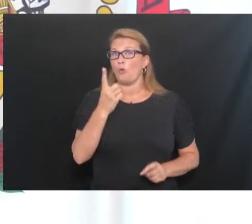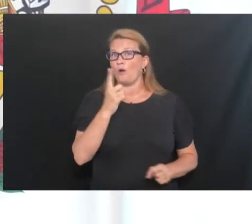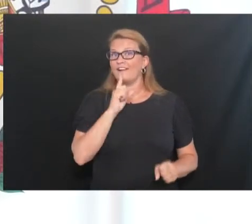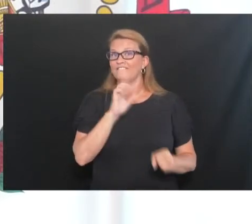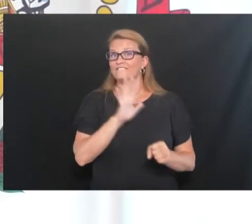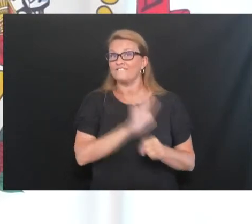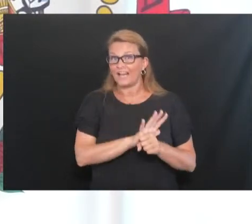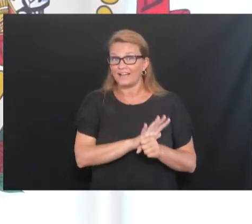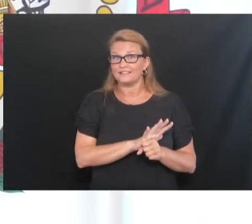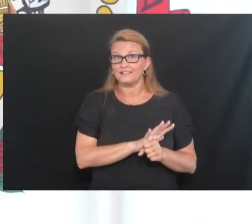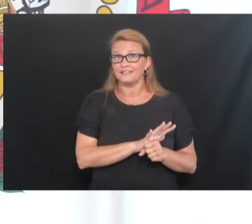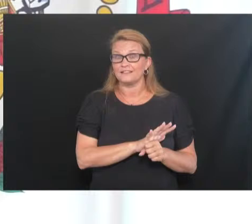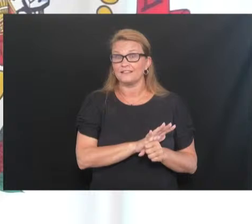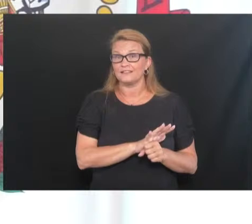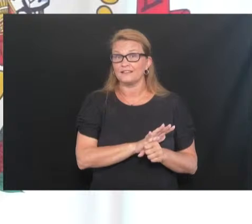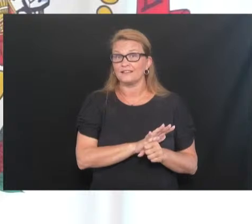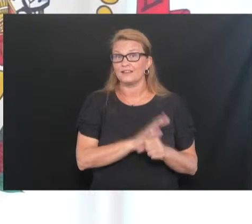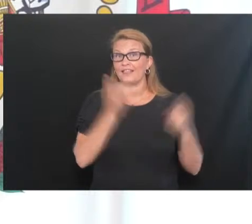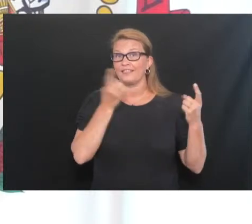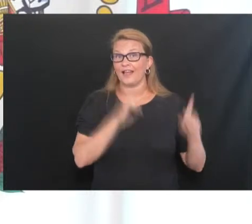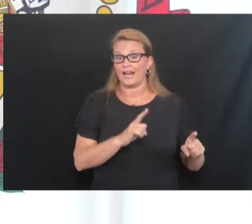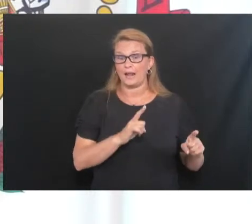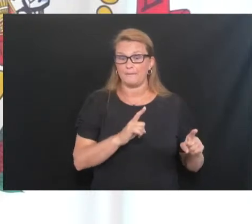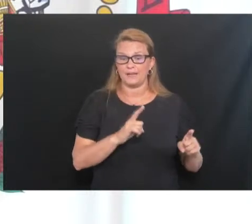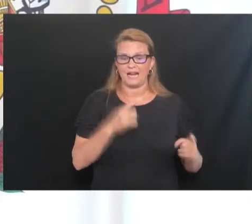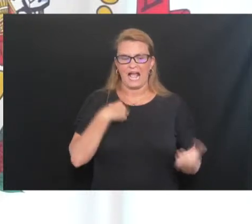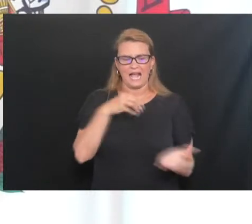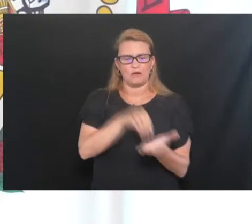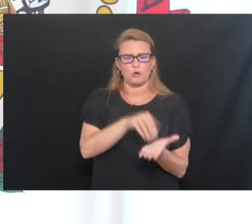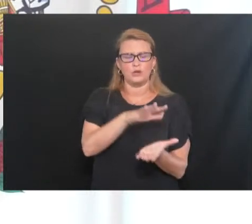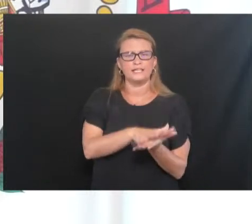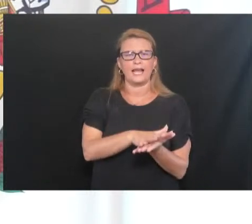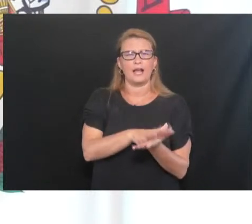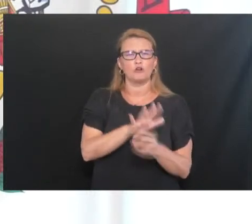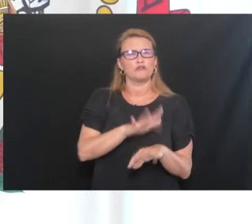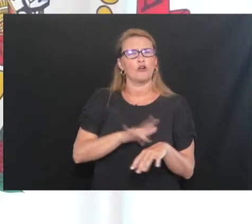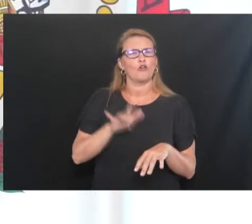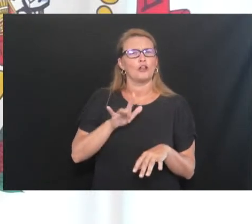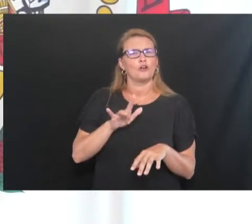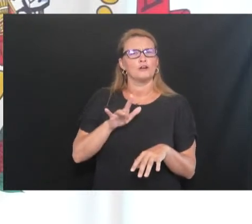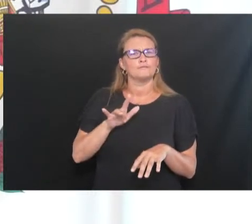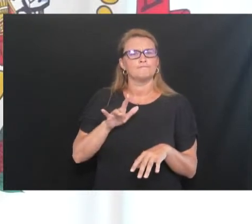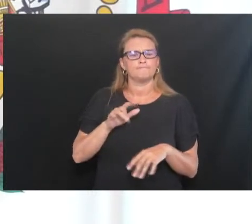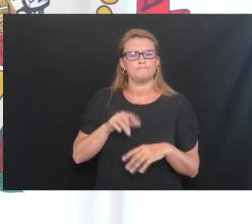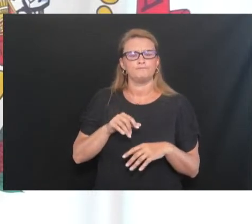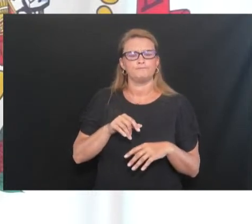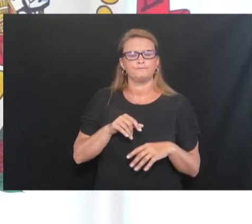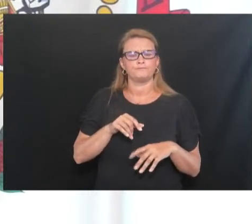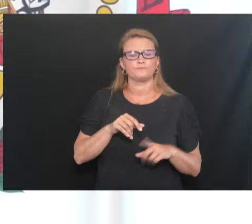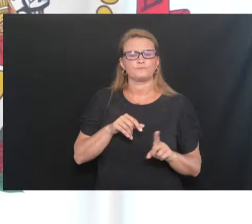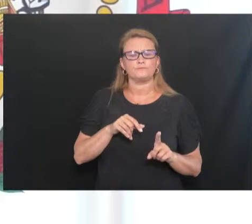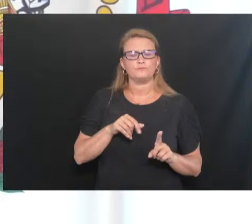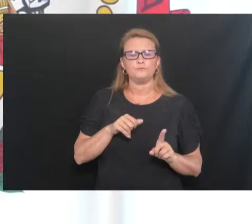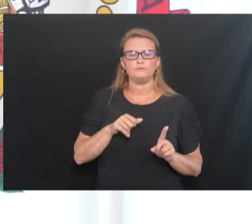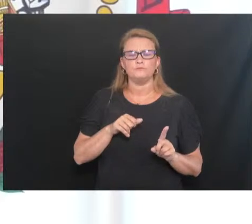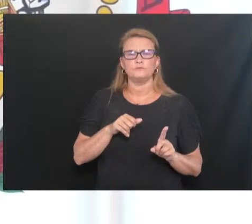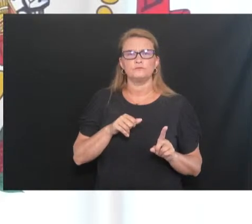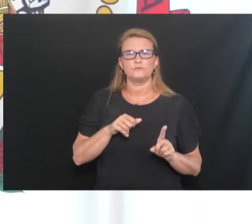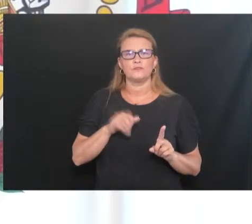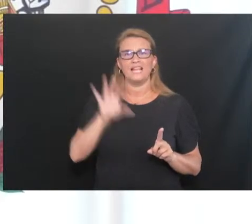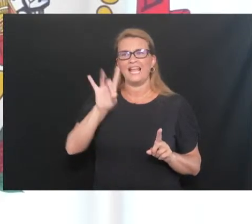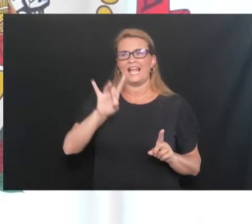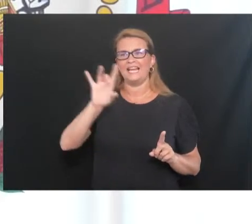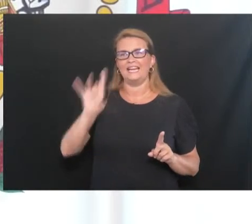is just this is, and I made this note earlier, and let me go back to it, but of